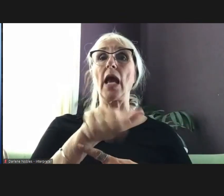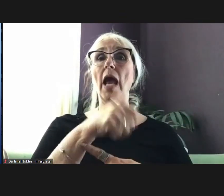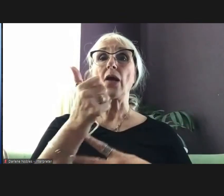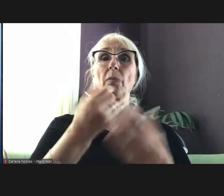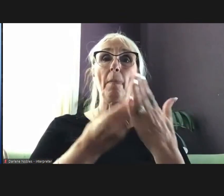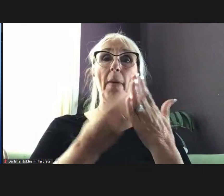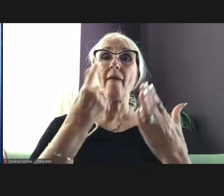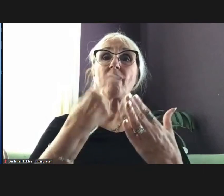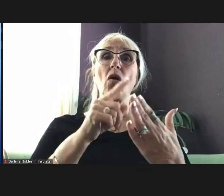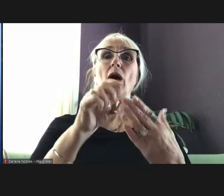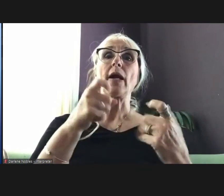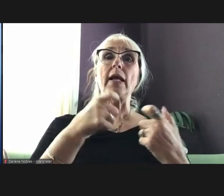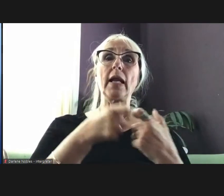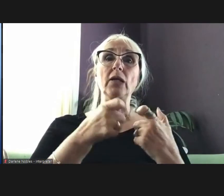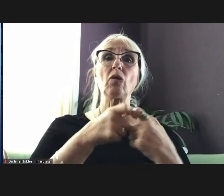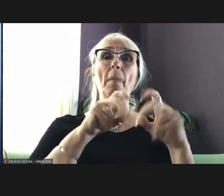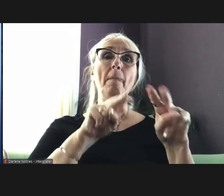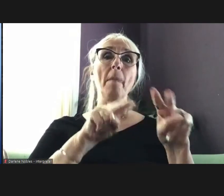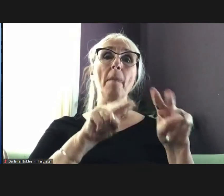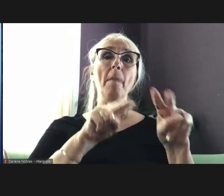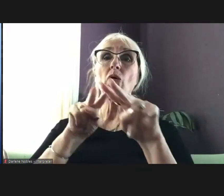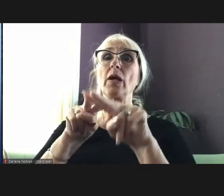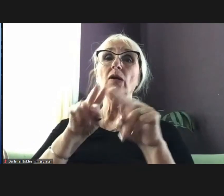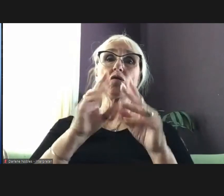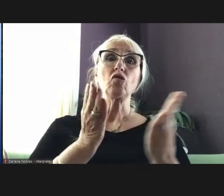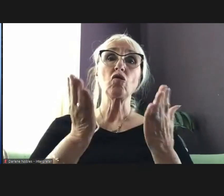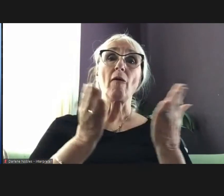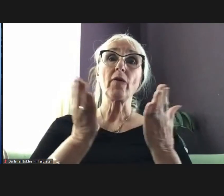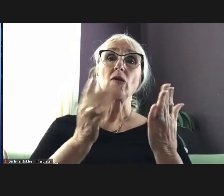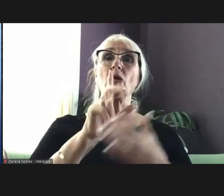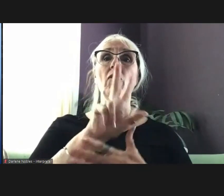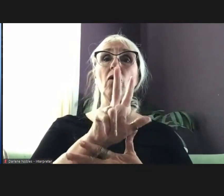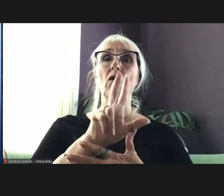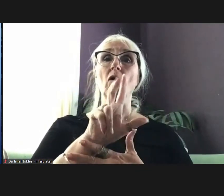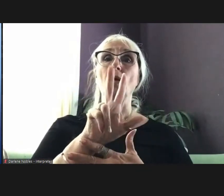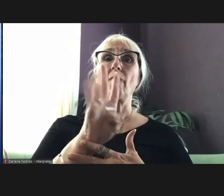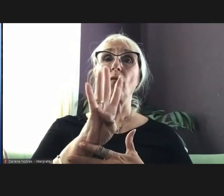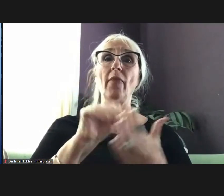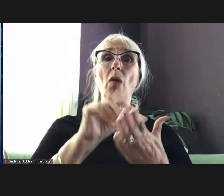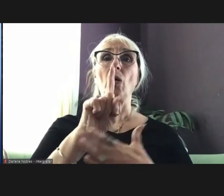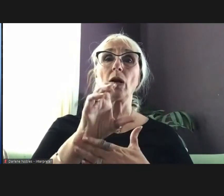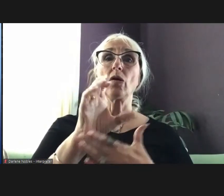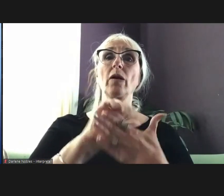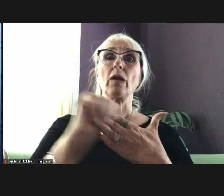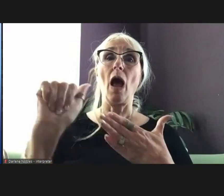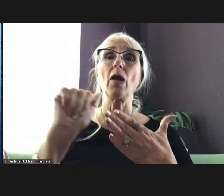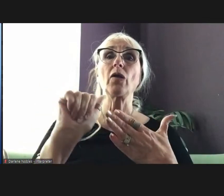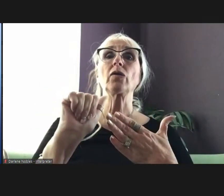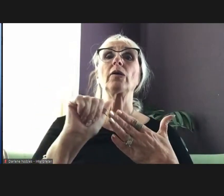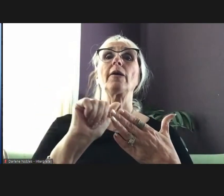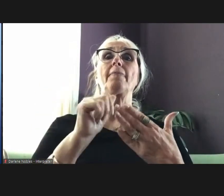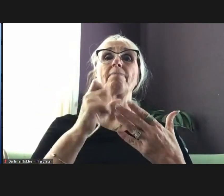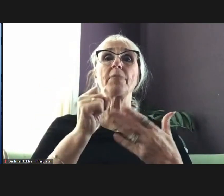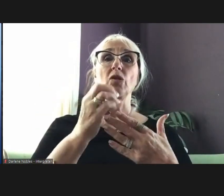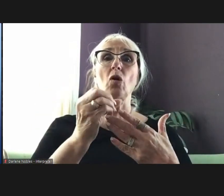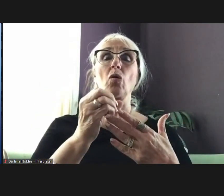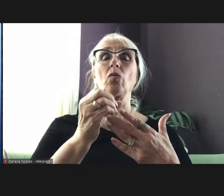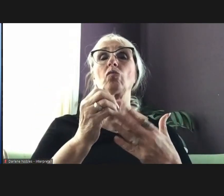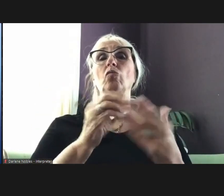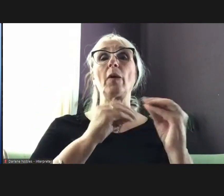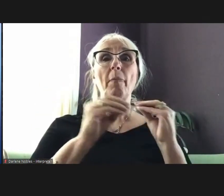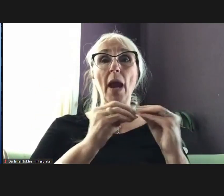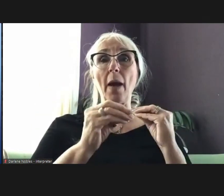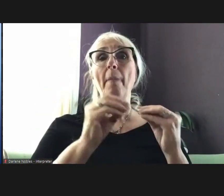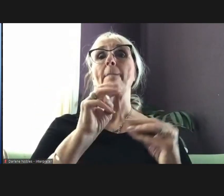electronic monitoring services of $44,100. And they are moving from the repair and maintenance line item in that same